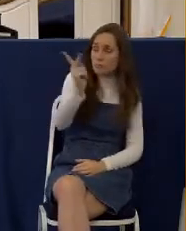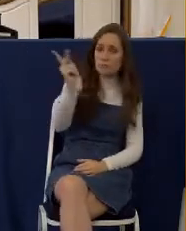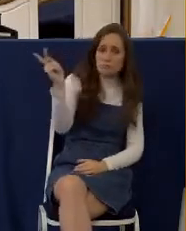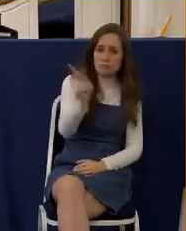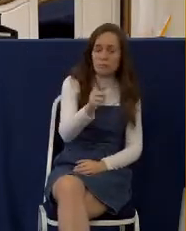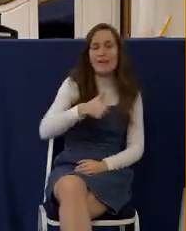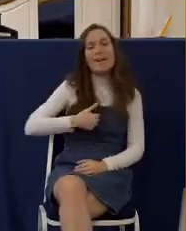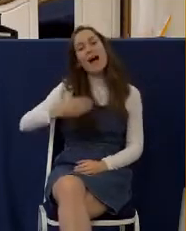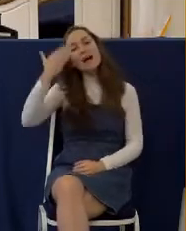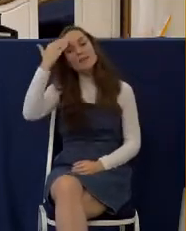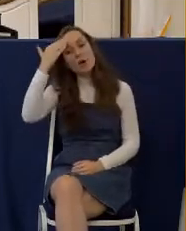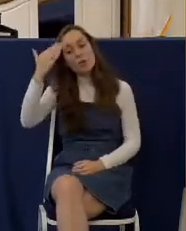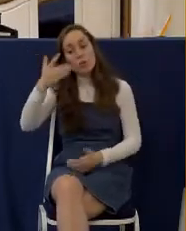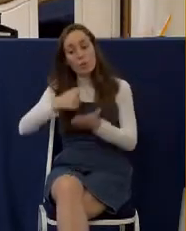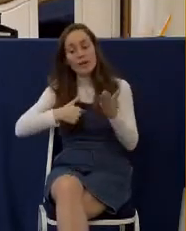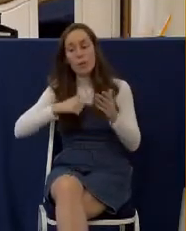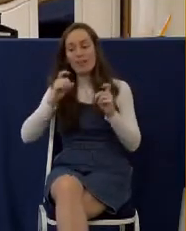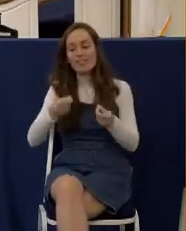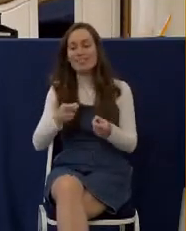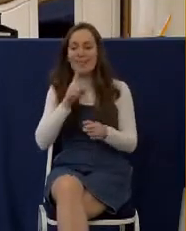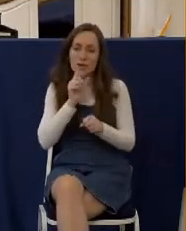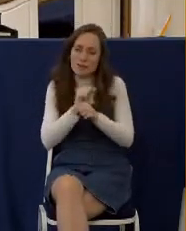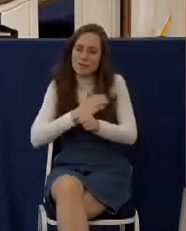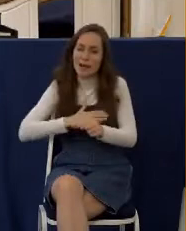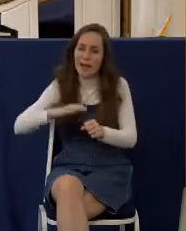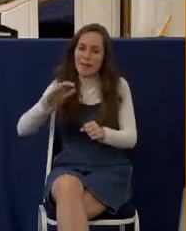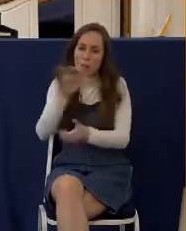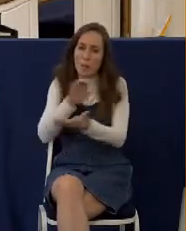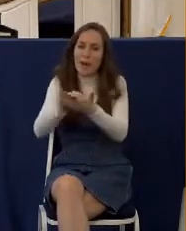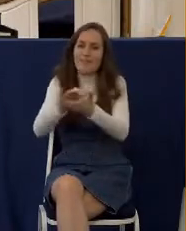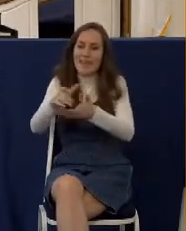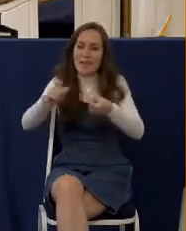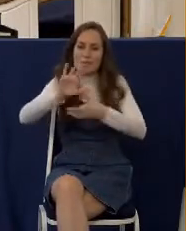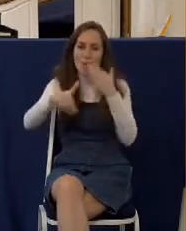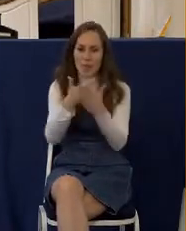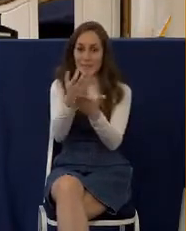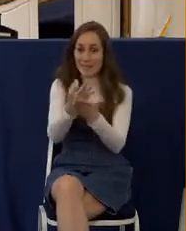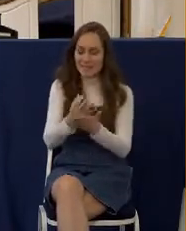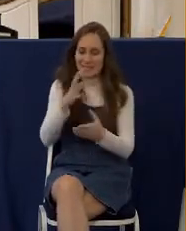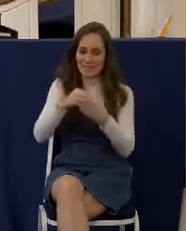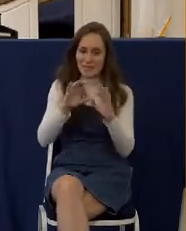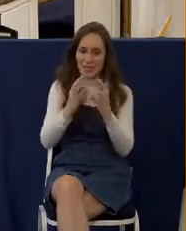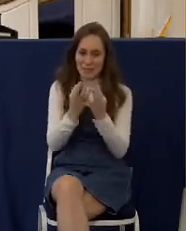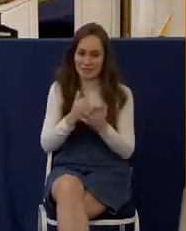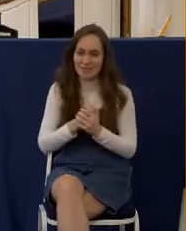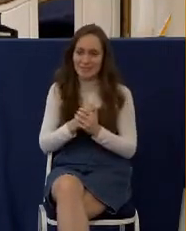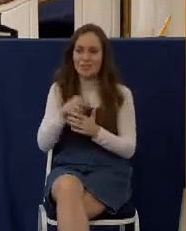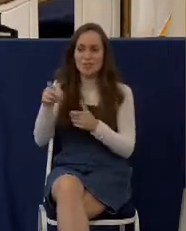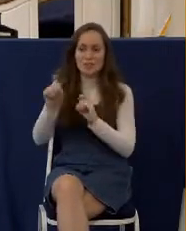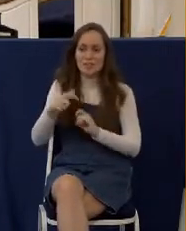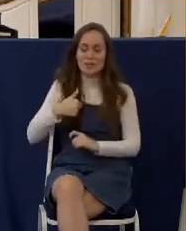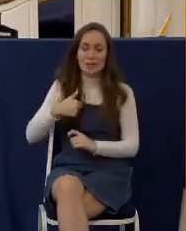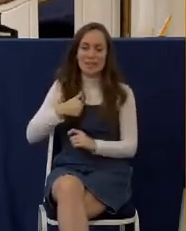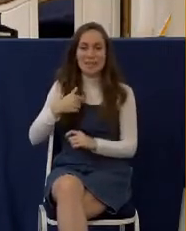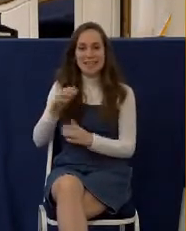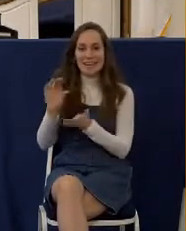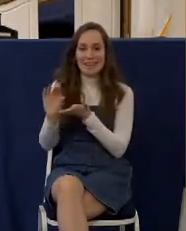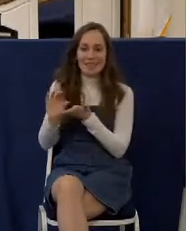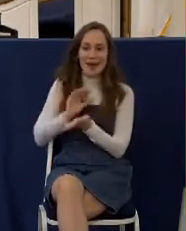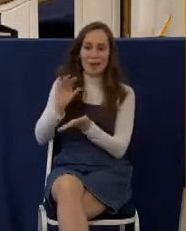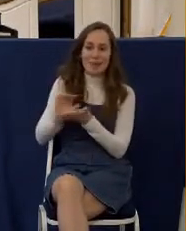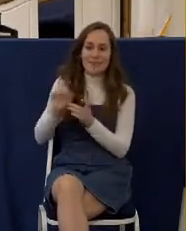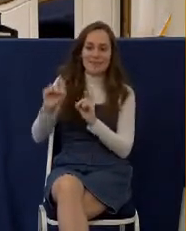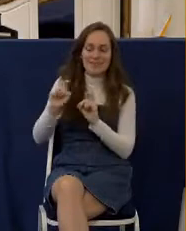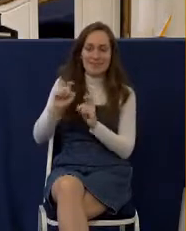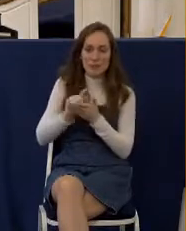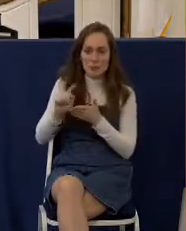Actually, my wife handles all the finances in our family. I think I told you before, you know, I know she gives me an allowance every week. If I'm good,